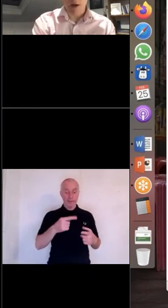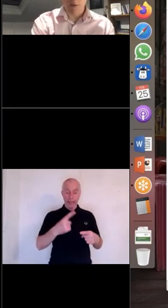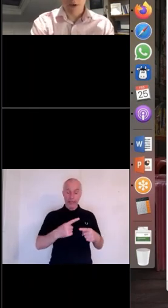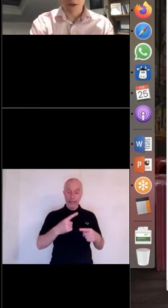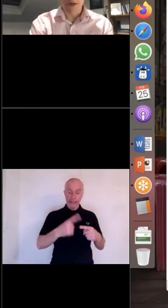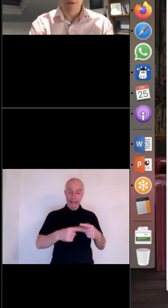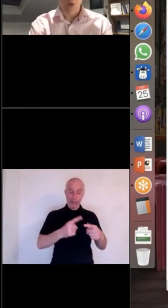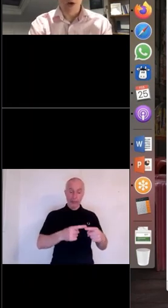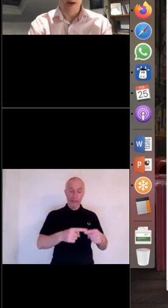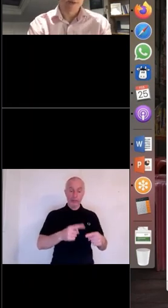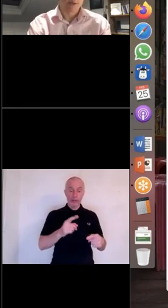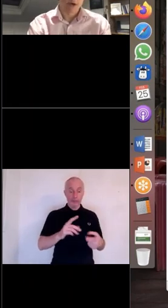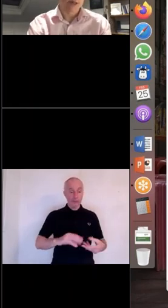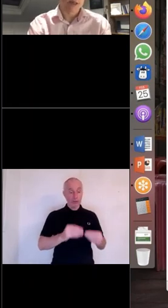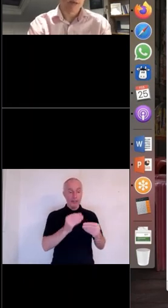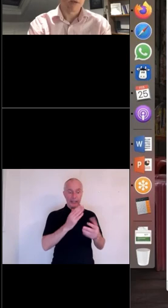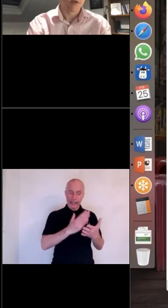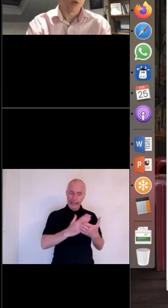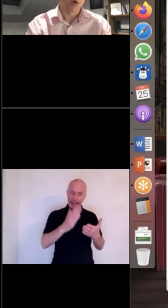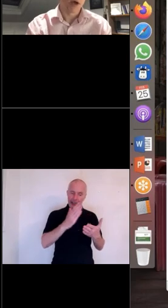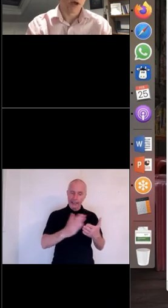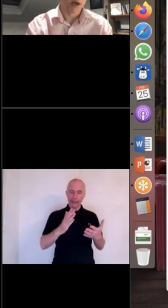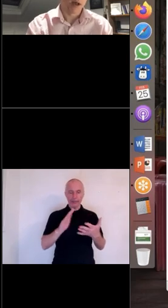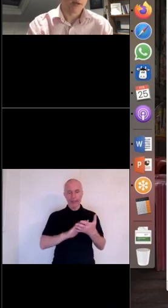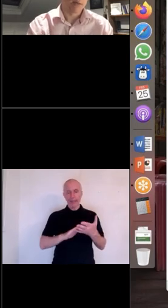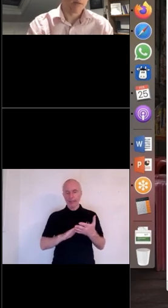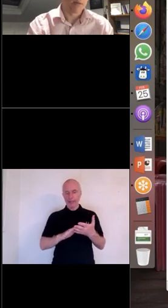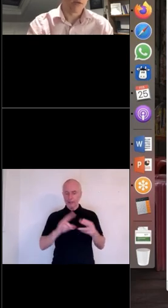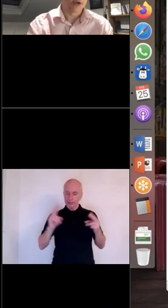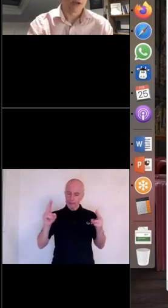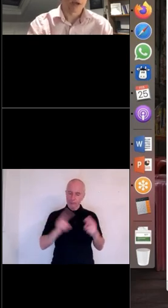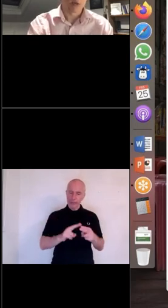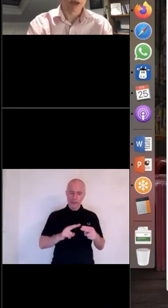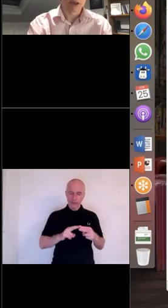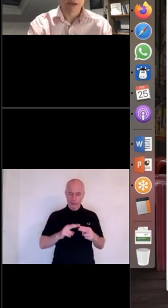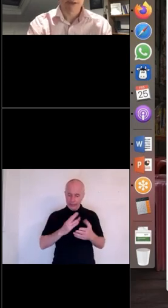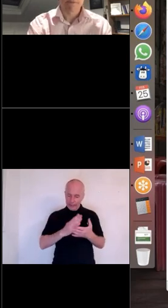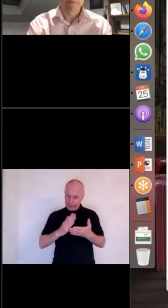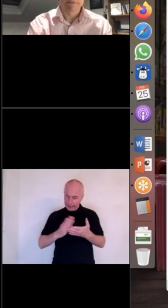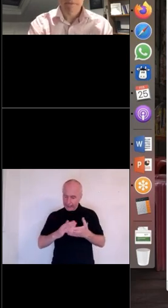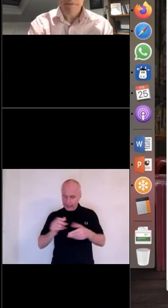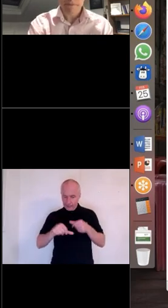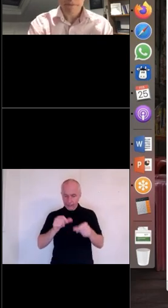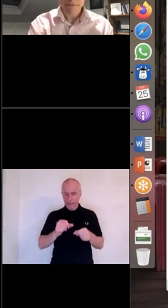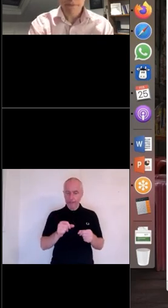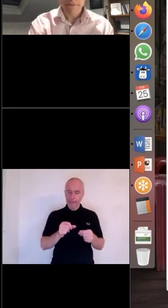outputs that require less processing before moving to patients.